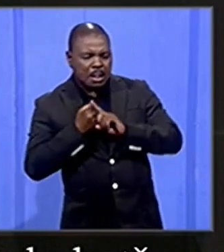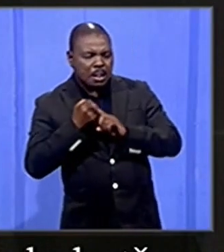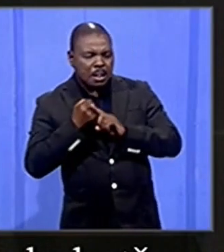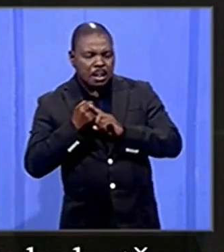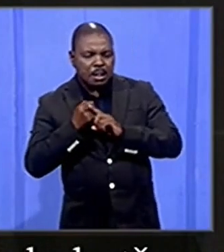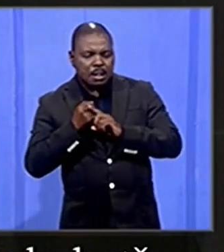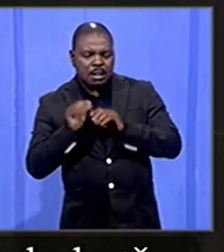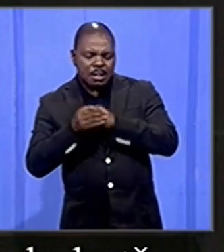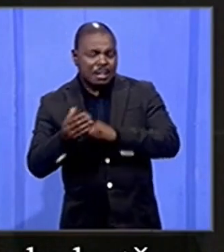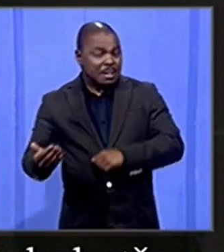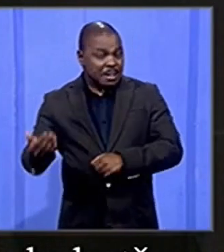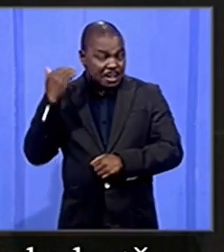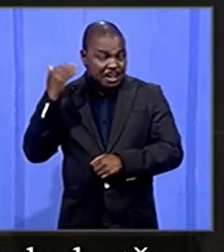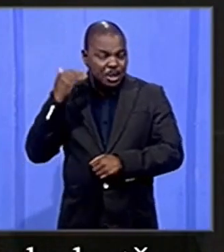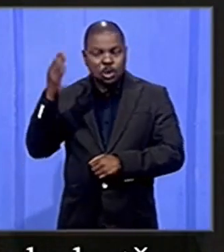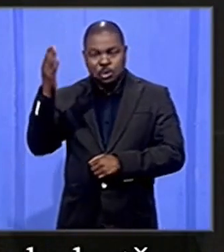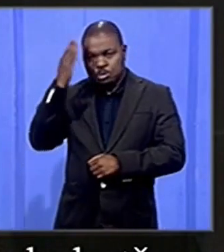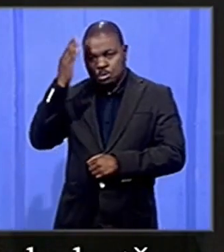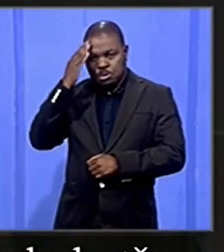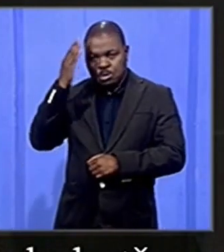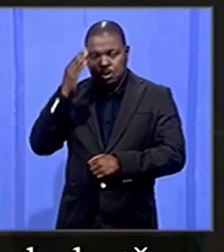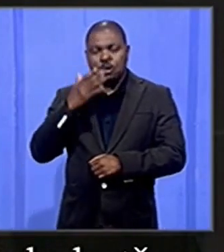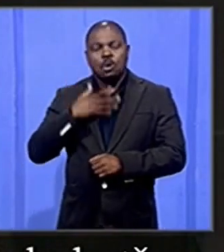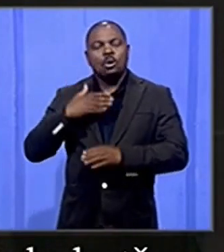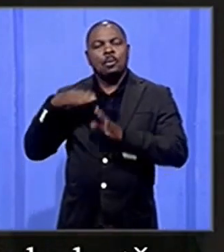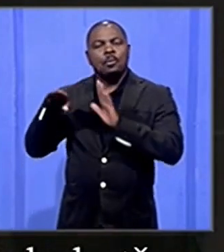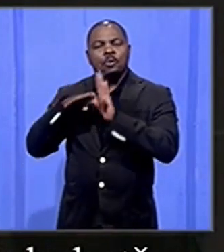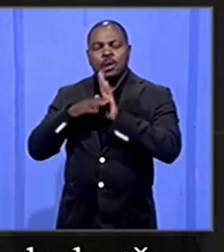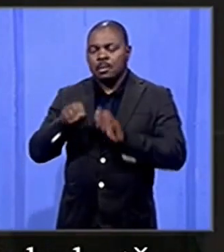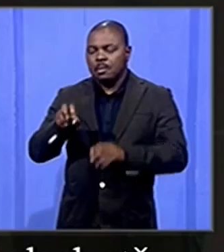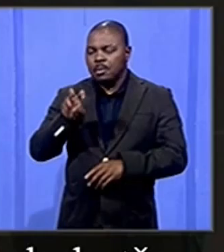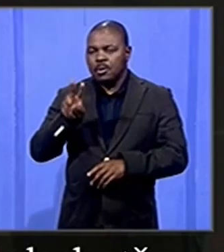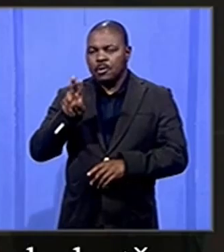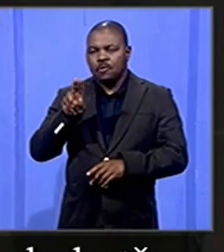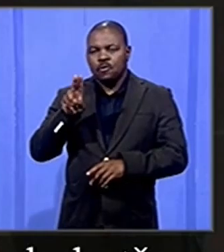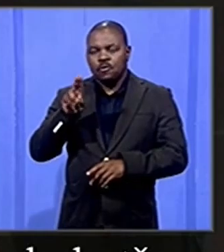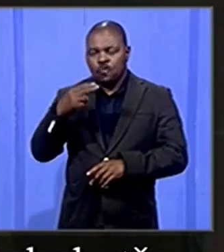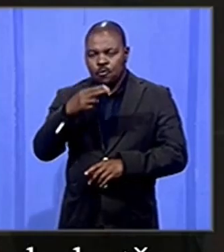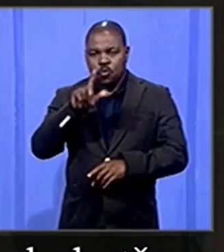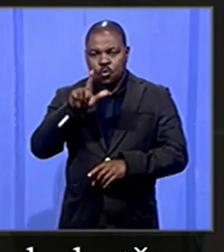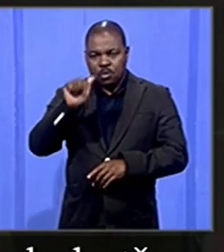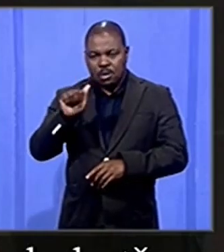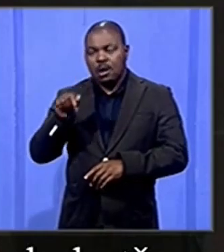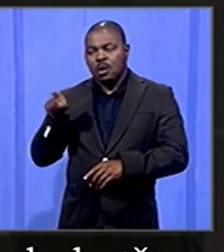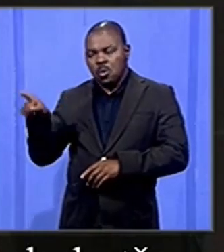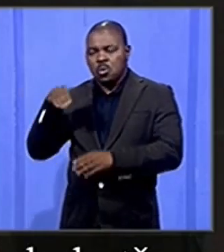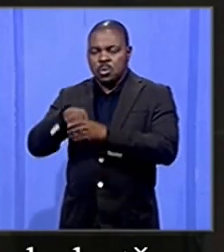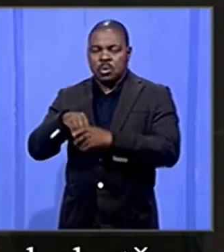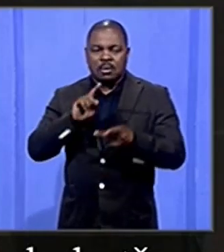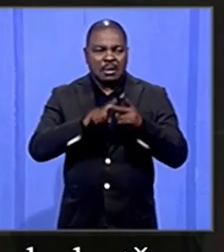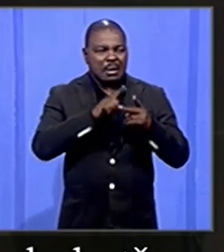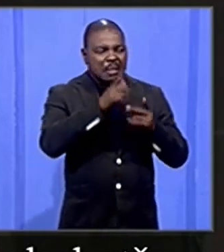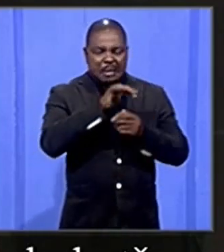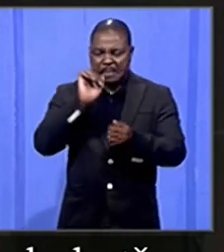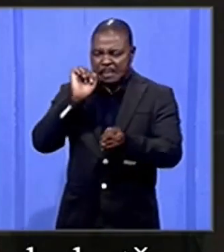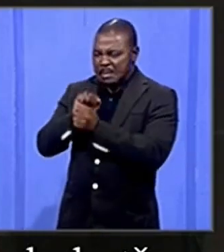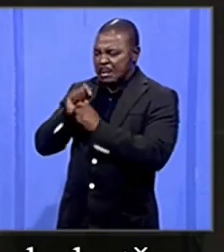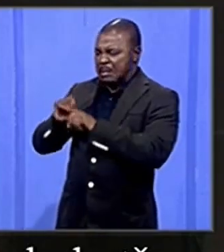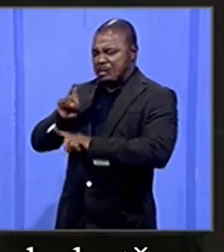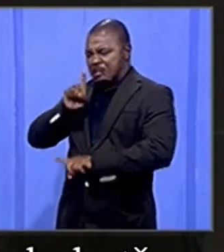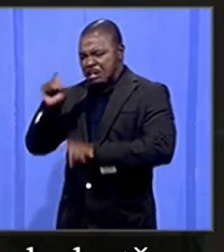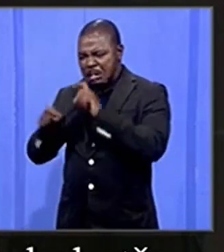As an operative of Operation Vula, he was interrogated, tortured,